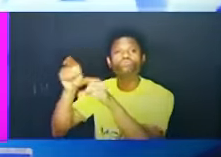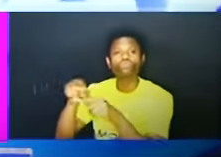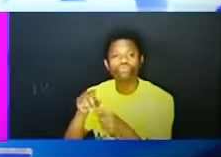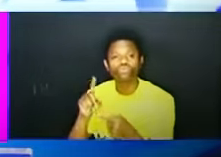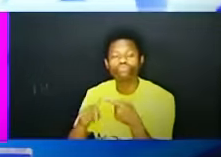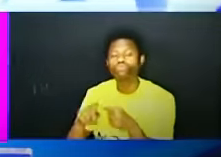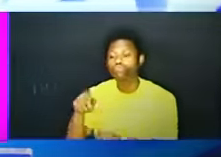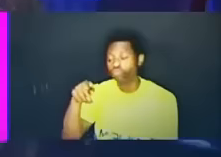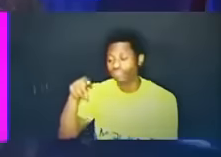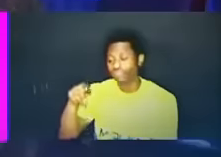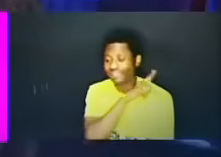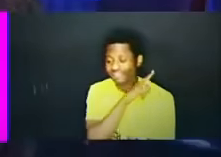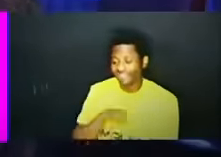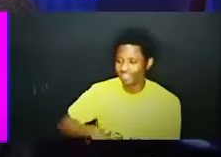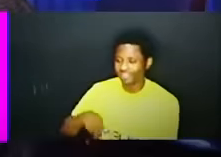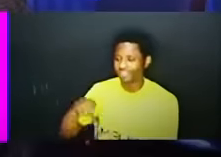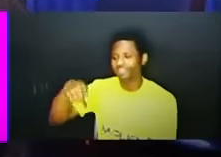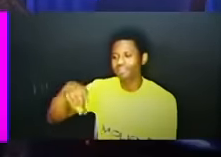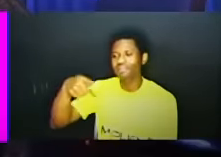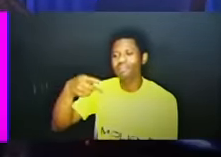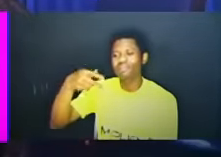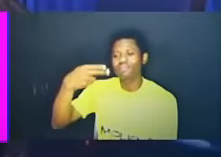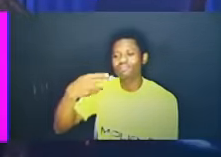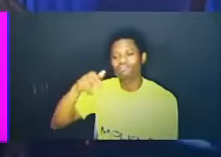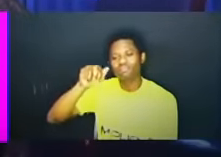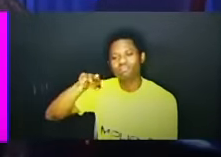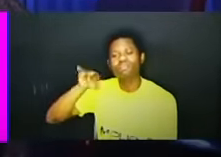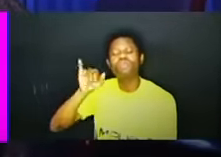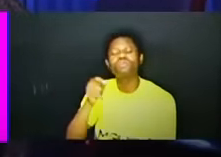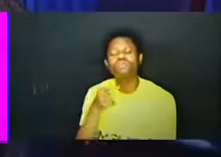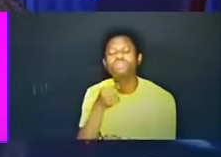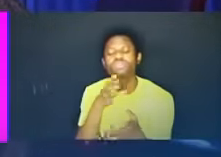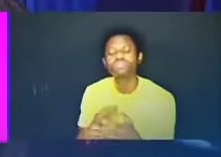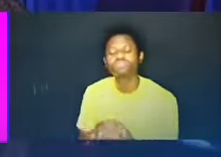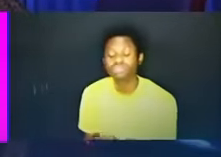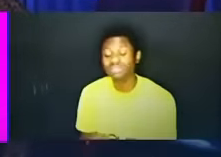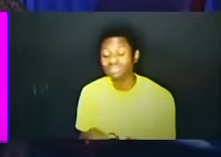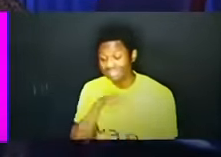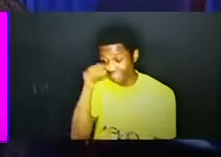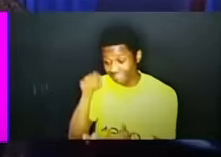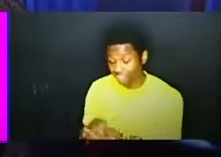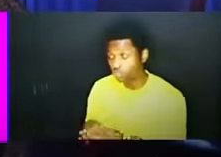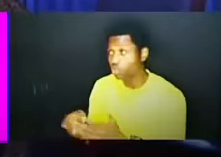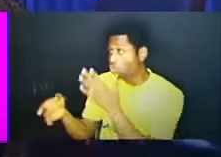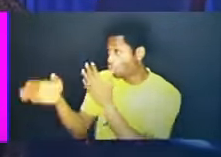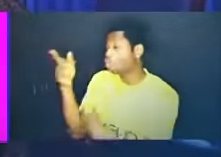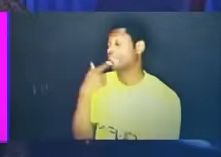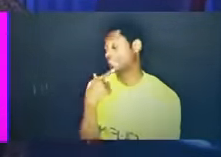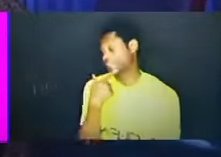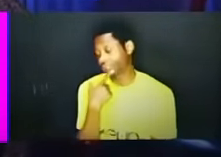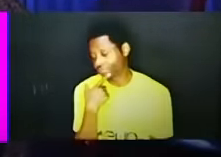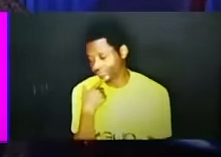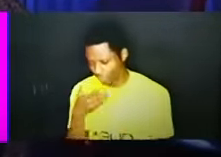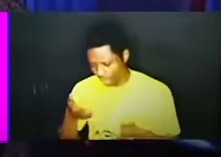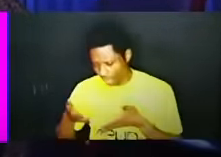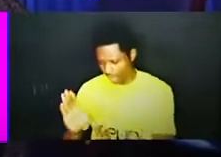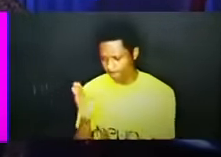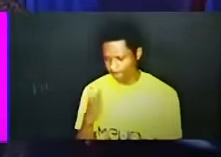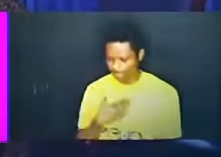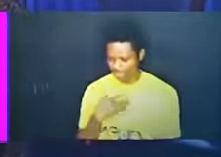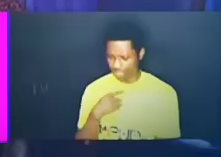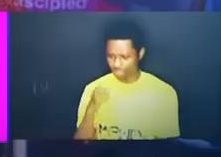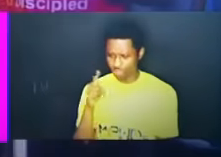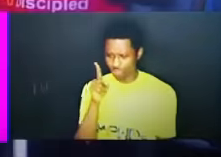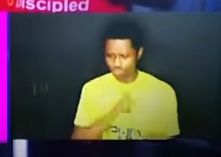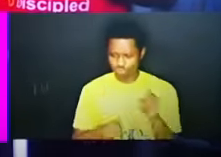my people go, so that they may hold a festival to me in the wilderness. Aye, chino Moses ne Aaron